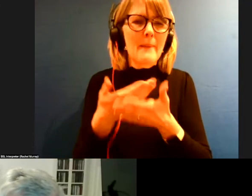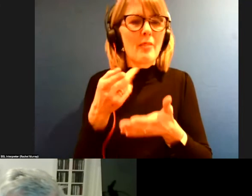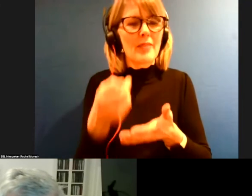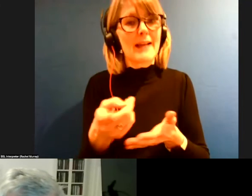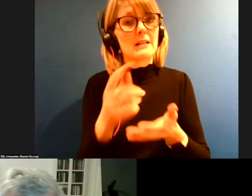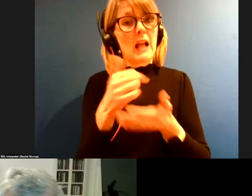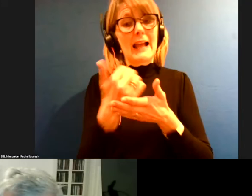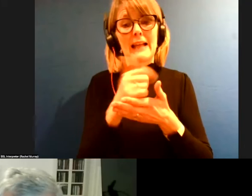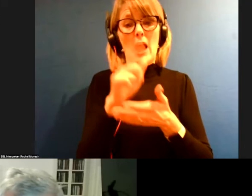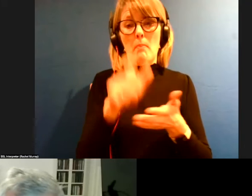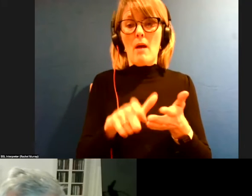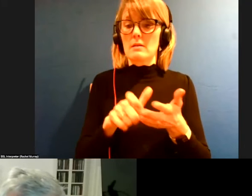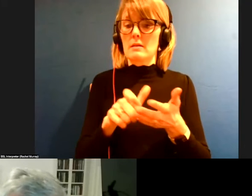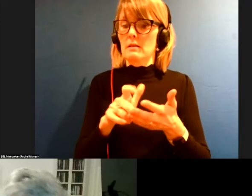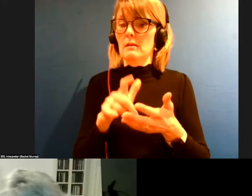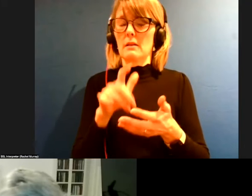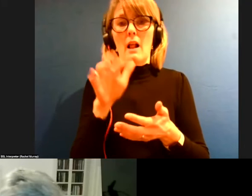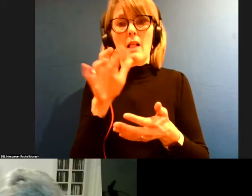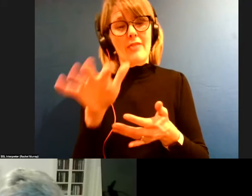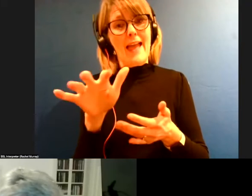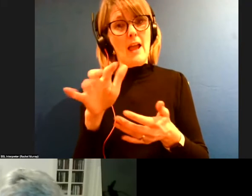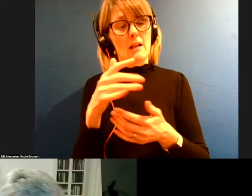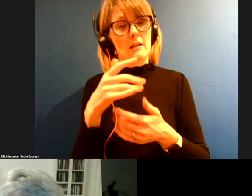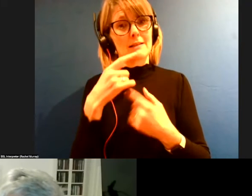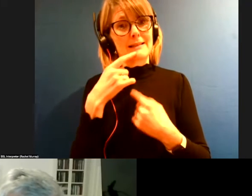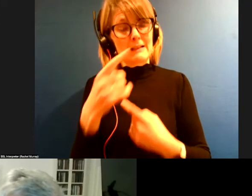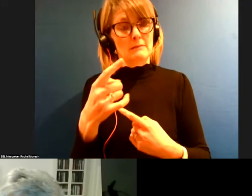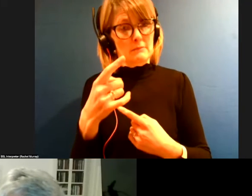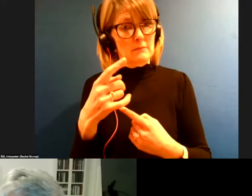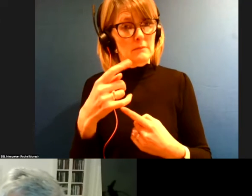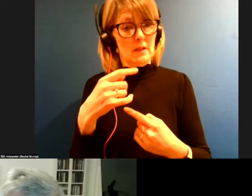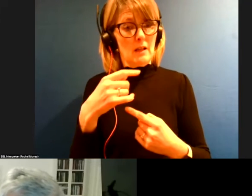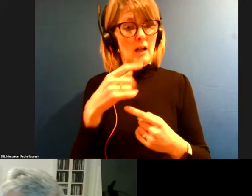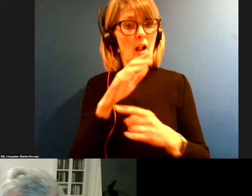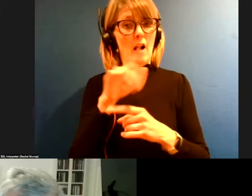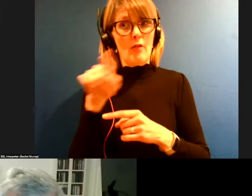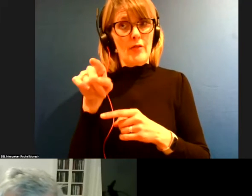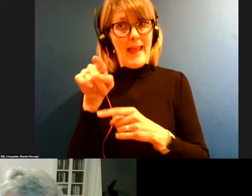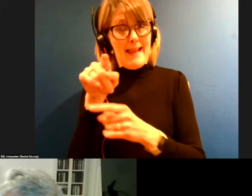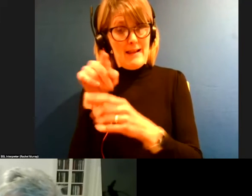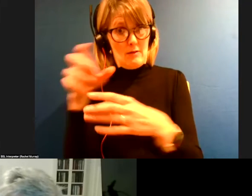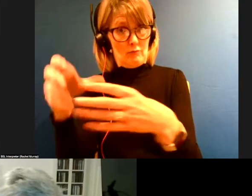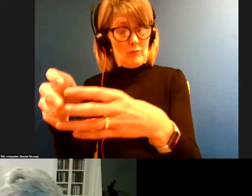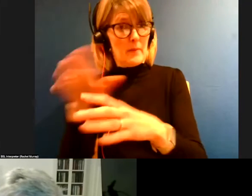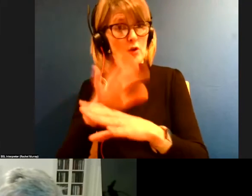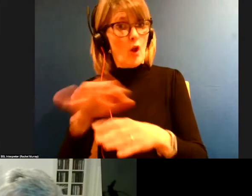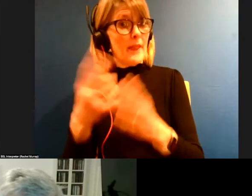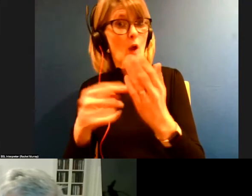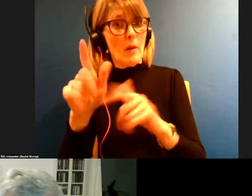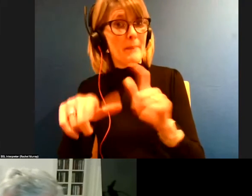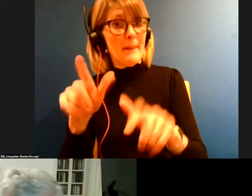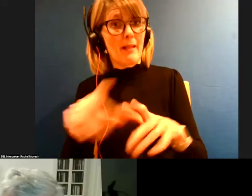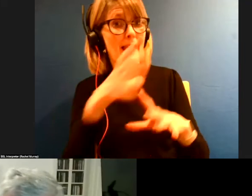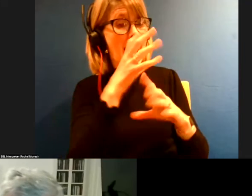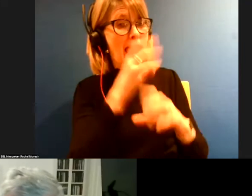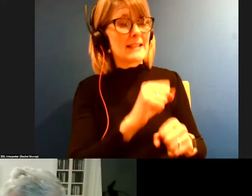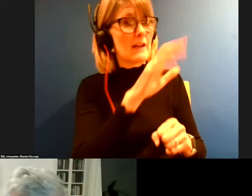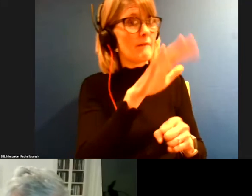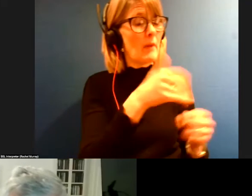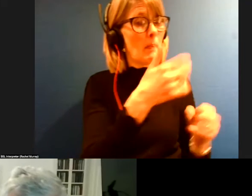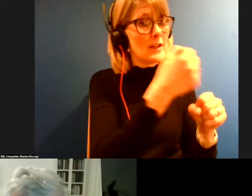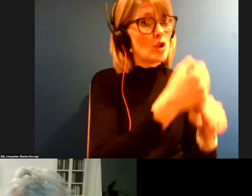there spoke up and said, they're not the only people who are hated by the church, but loved by Jesus. And then reaching